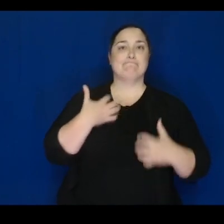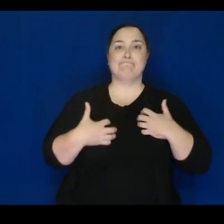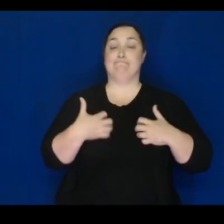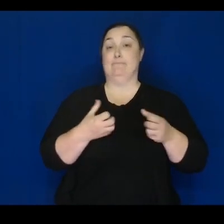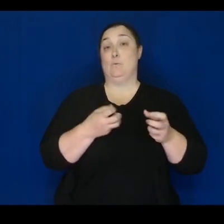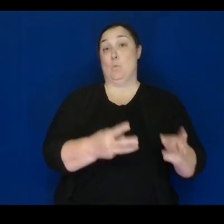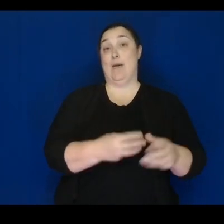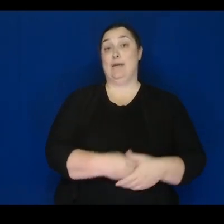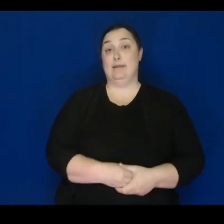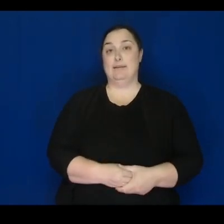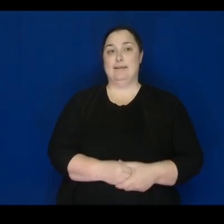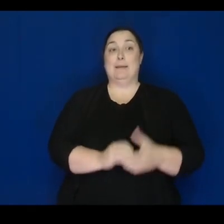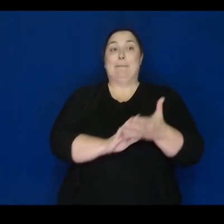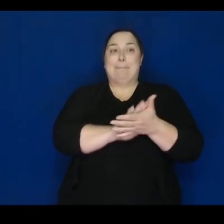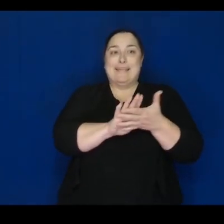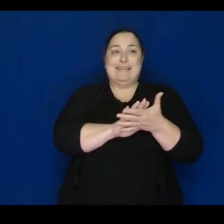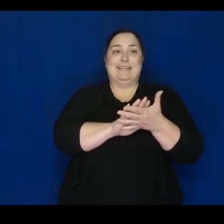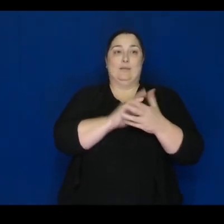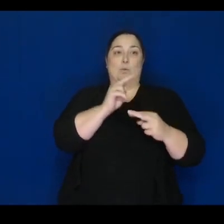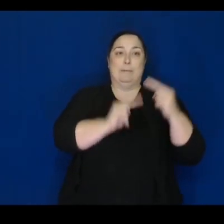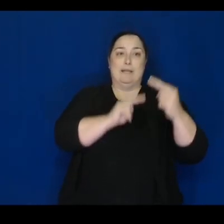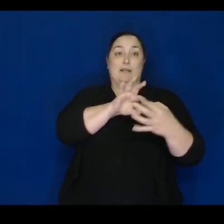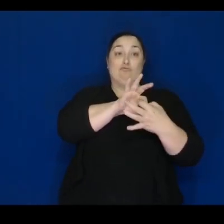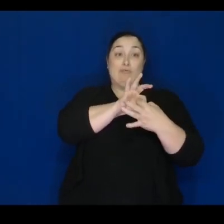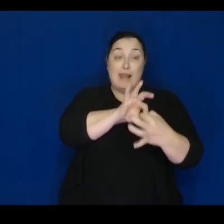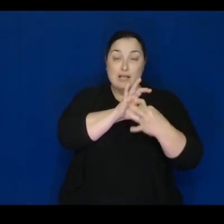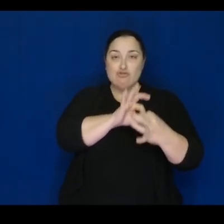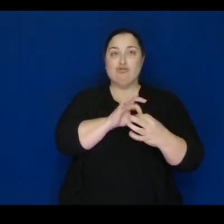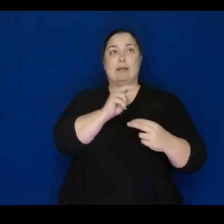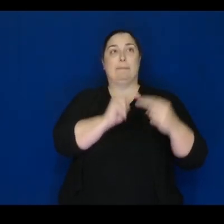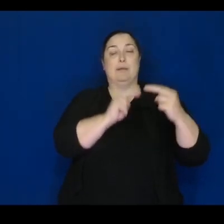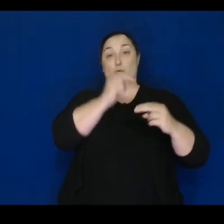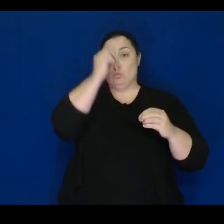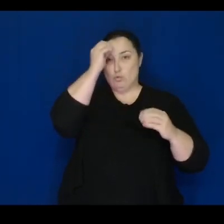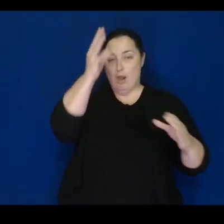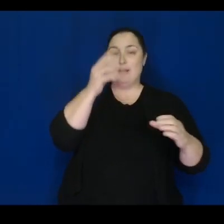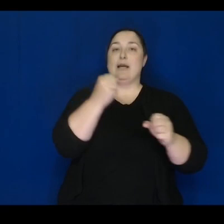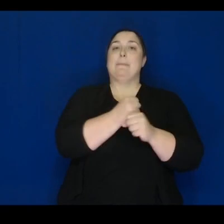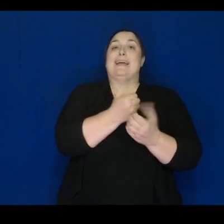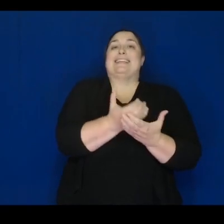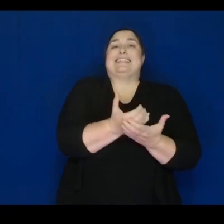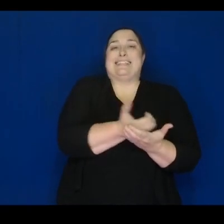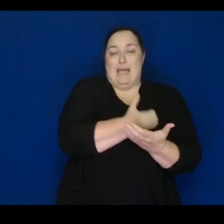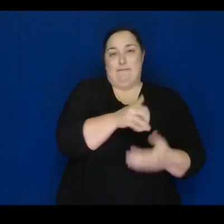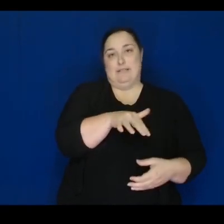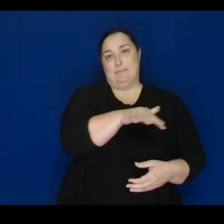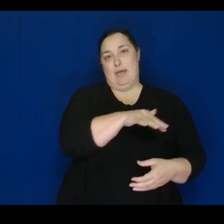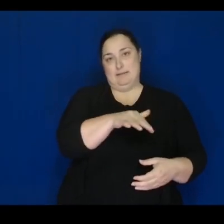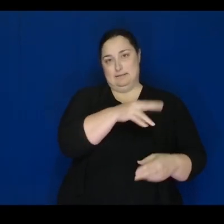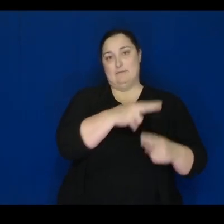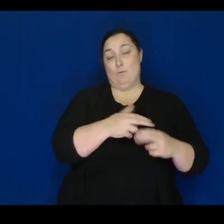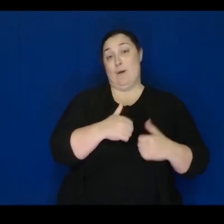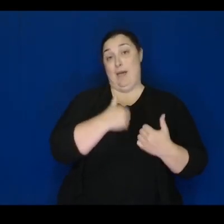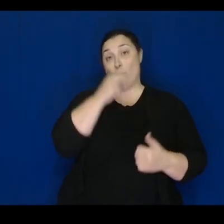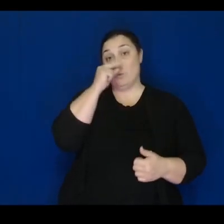this, we're building relationships, we're building knowledge and creating safe spaces for our youth.